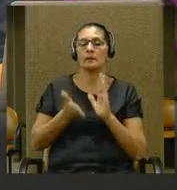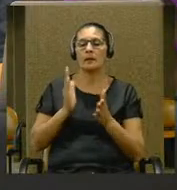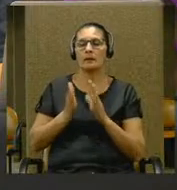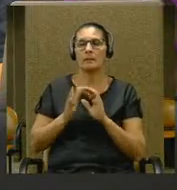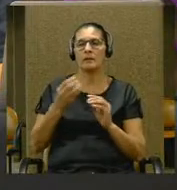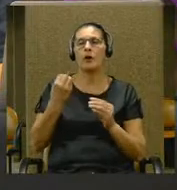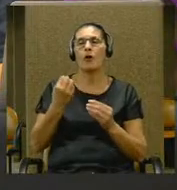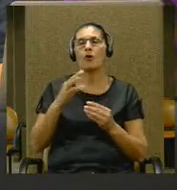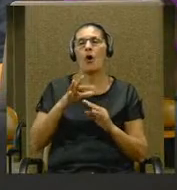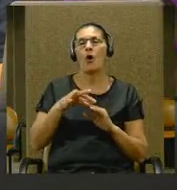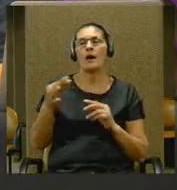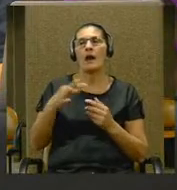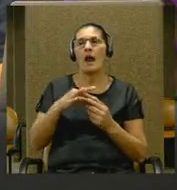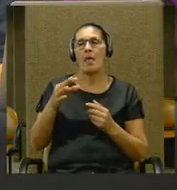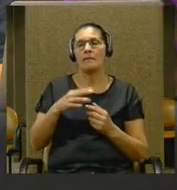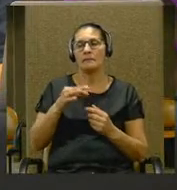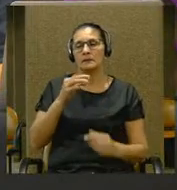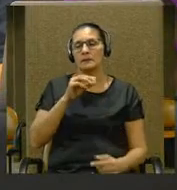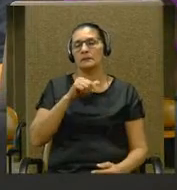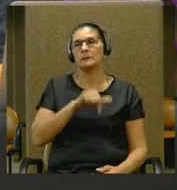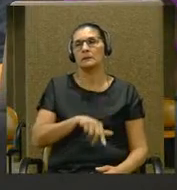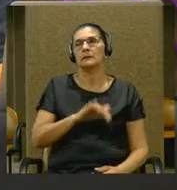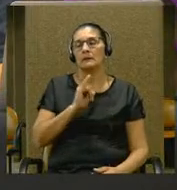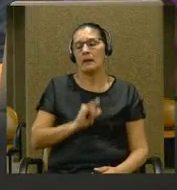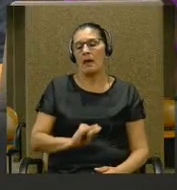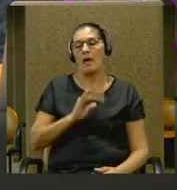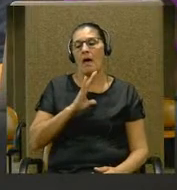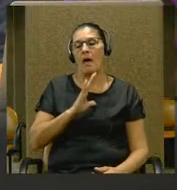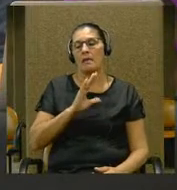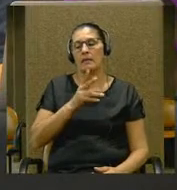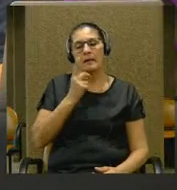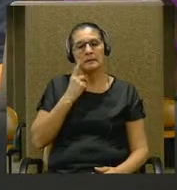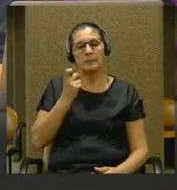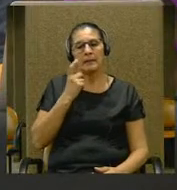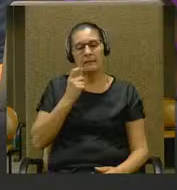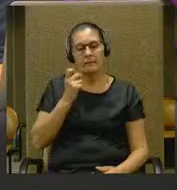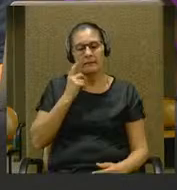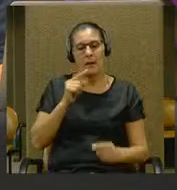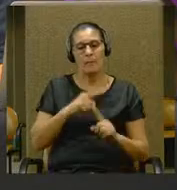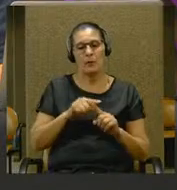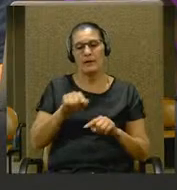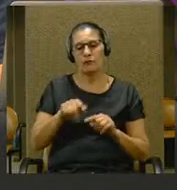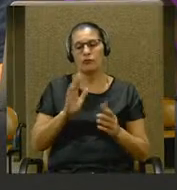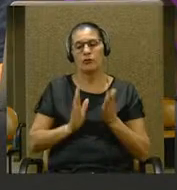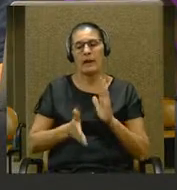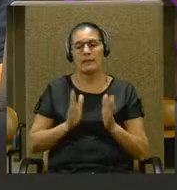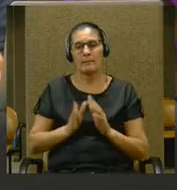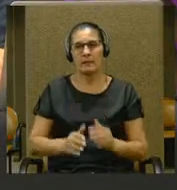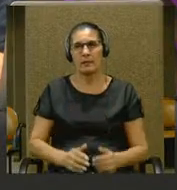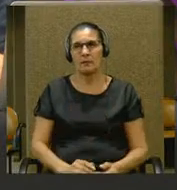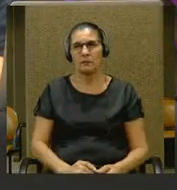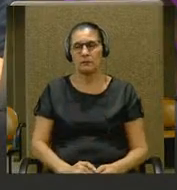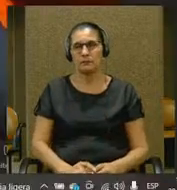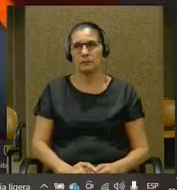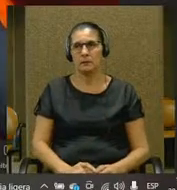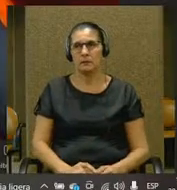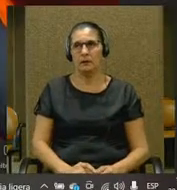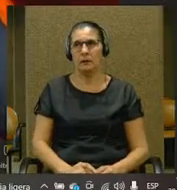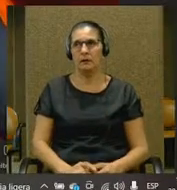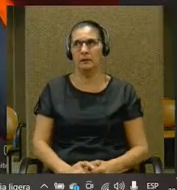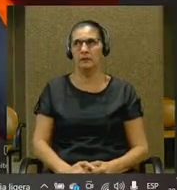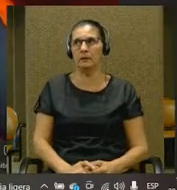for opioids with medicine cannabis, and do you know if there are any experiences regarding these treatments?